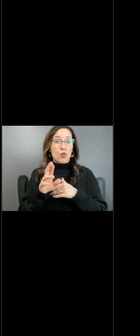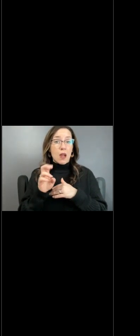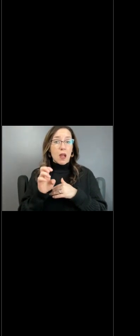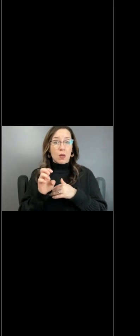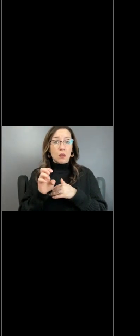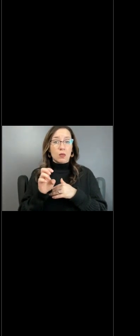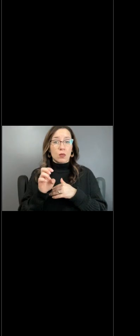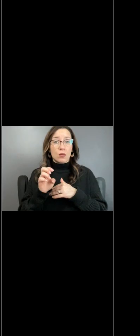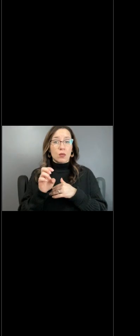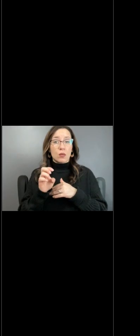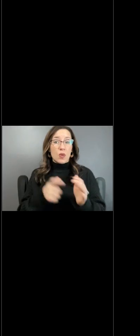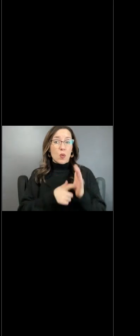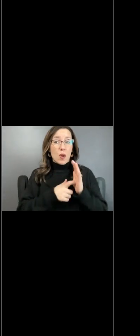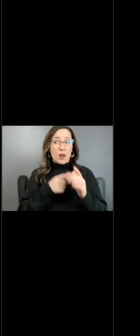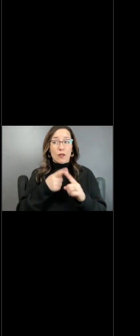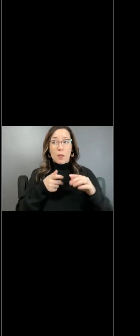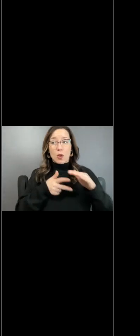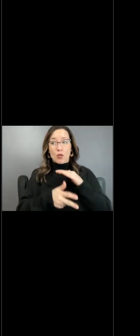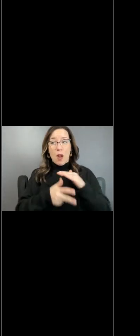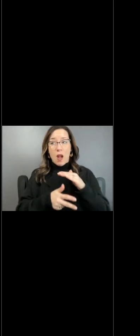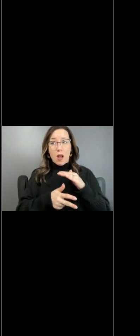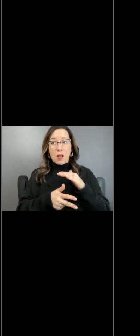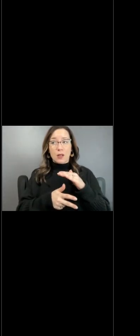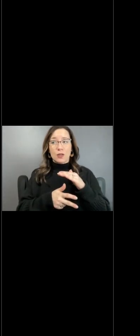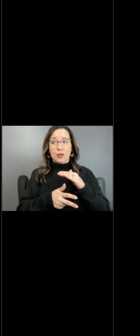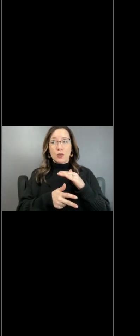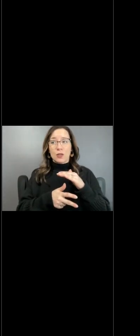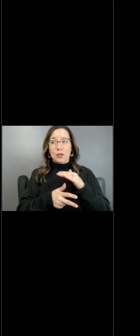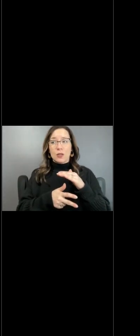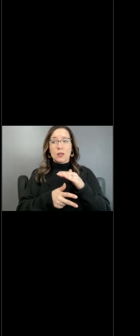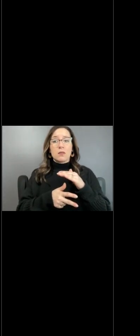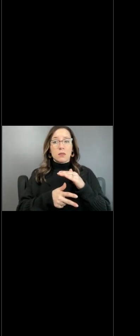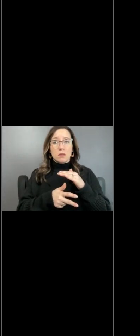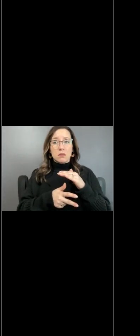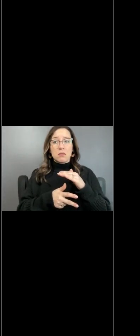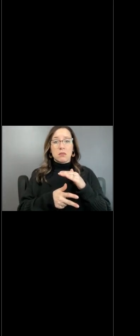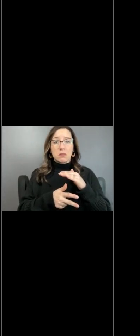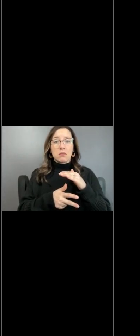the garage to the dwelling unit's front door?